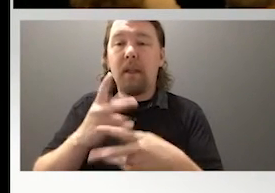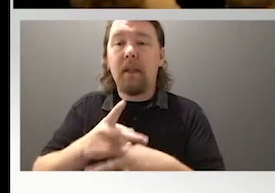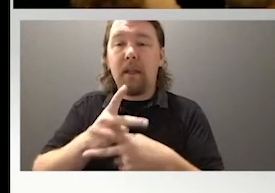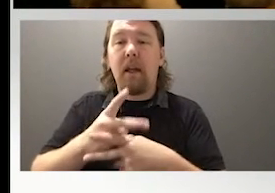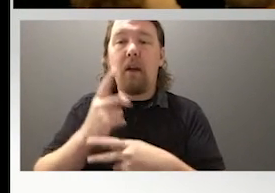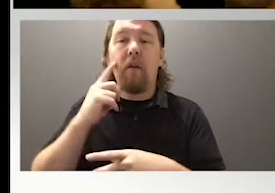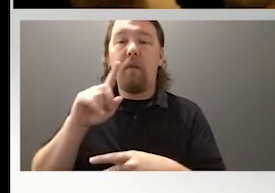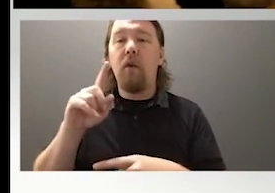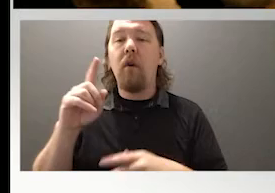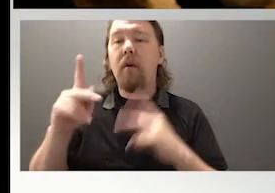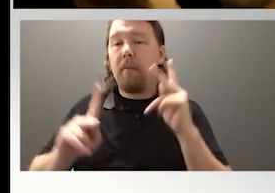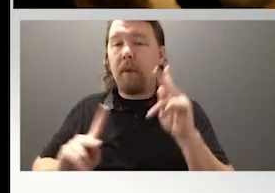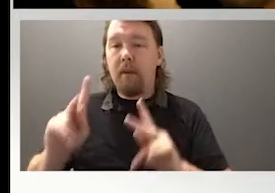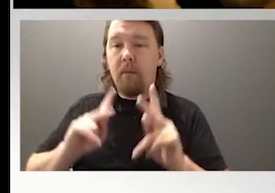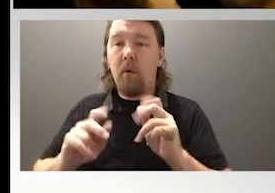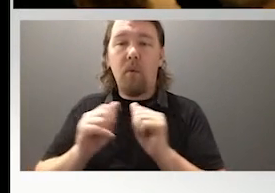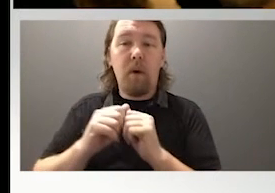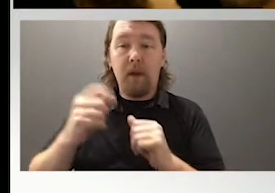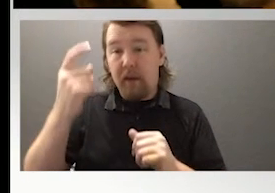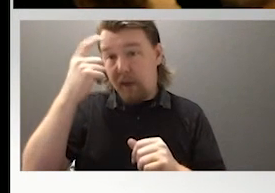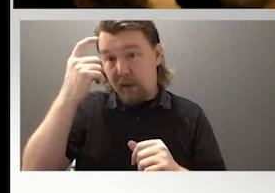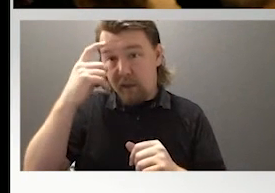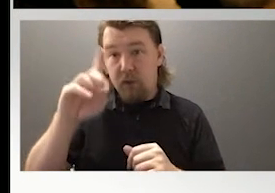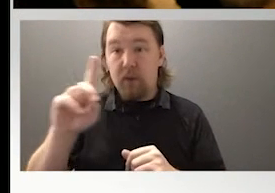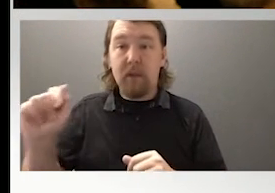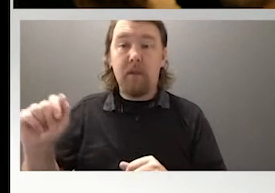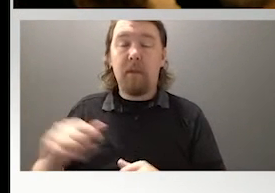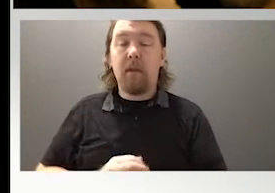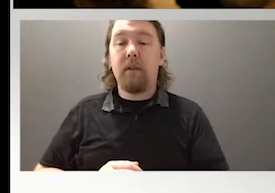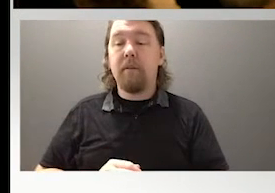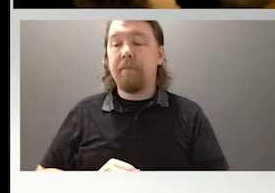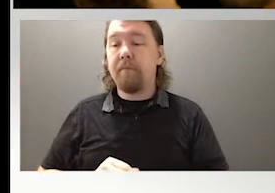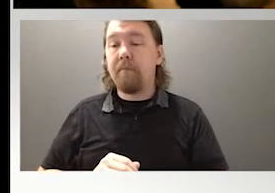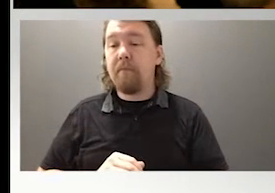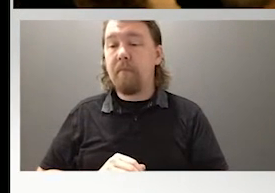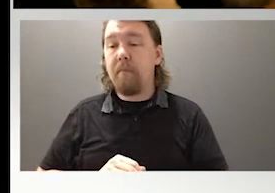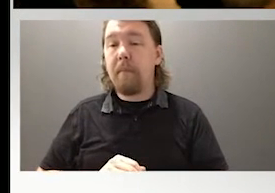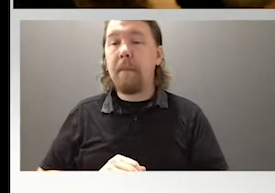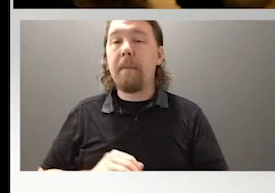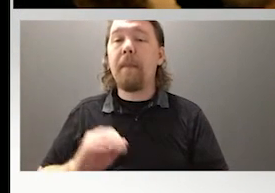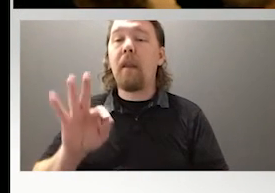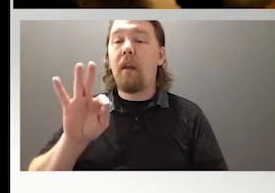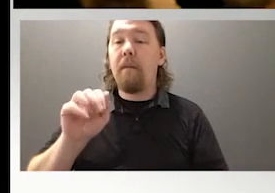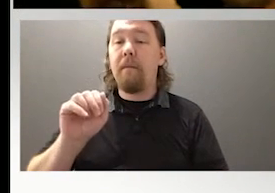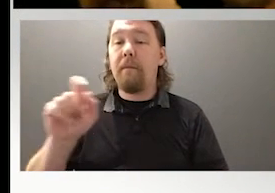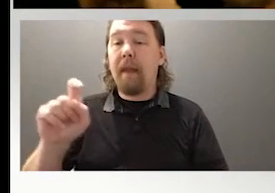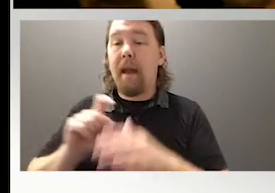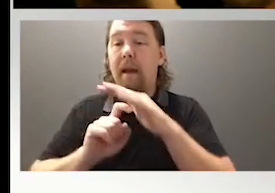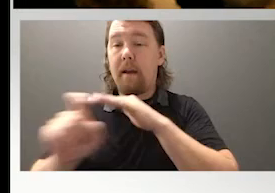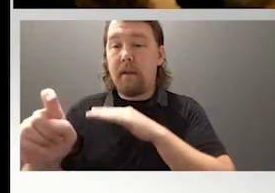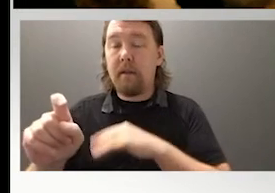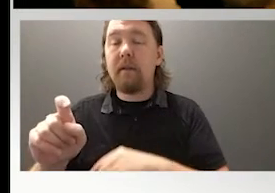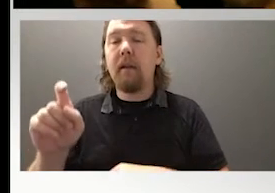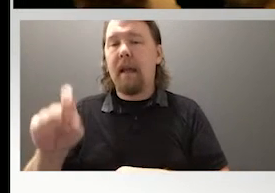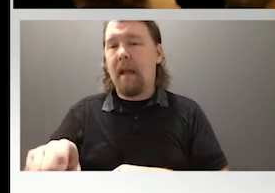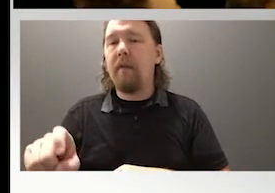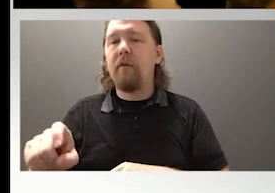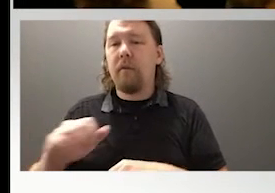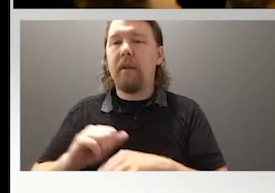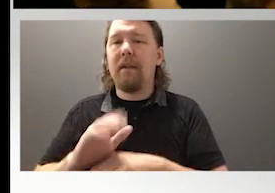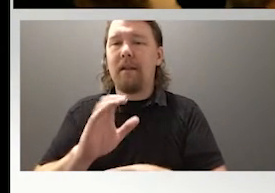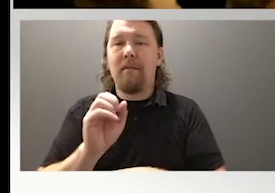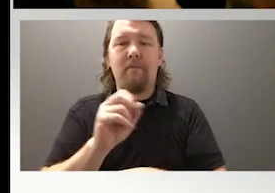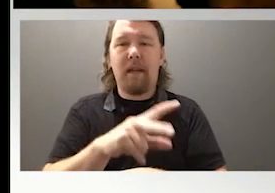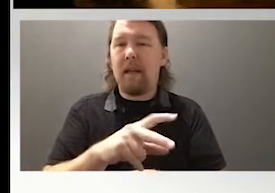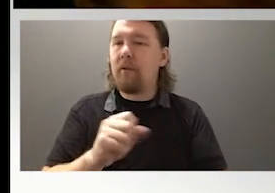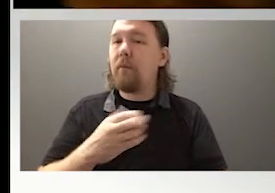with intellectual and developmental disabilities. Fax submissions will need to be returned,